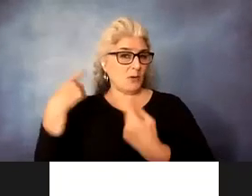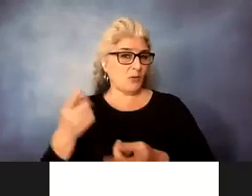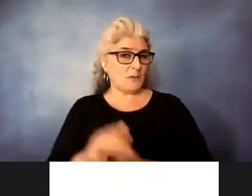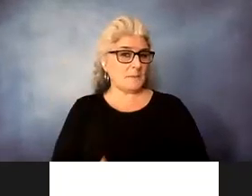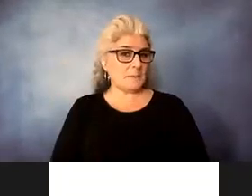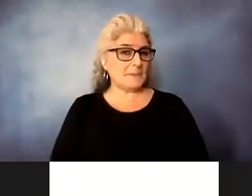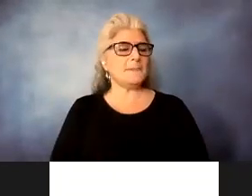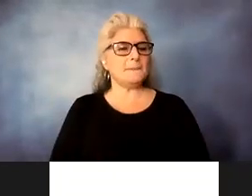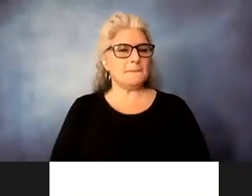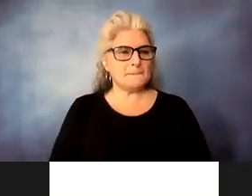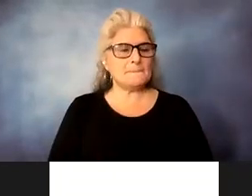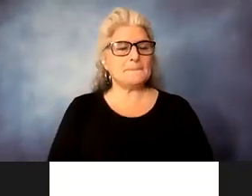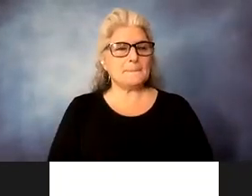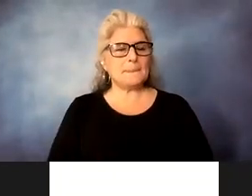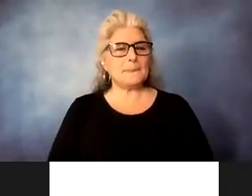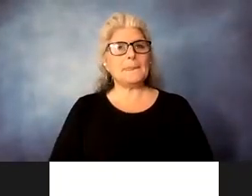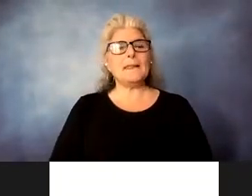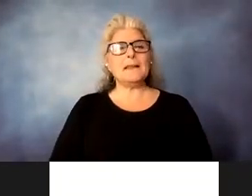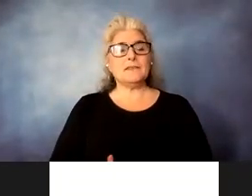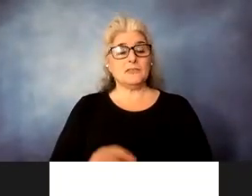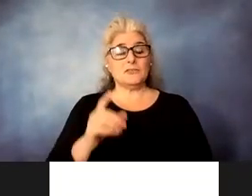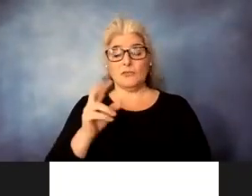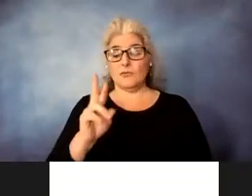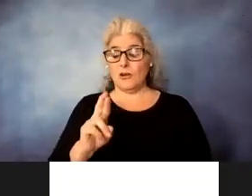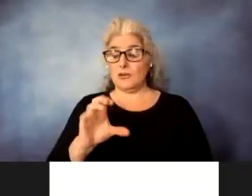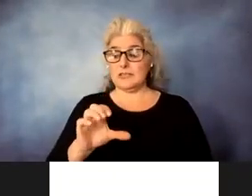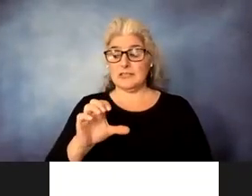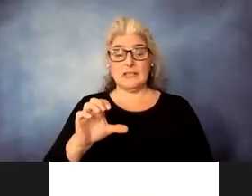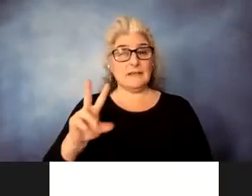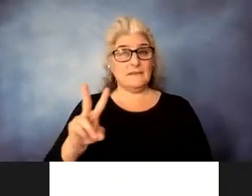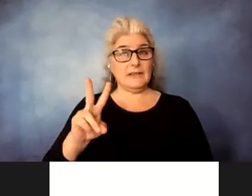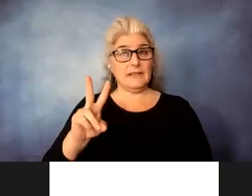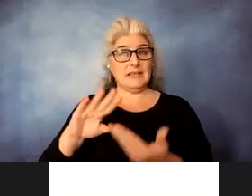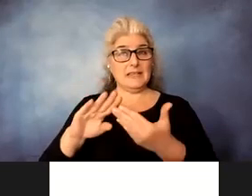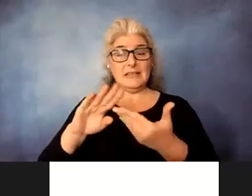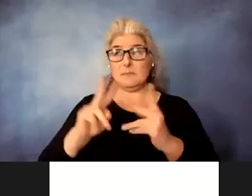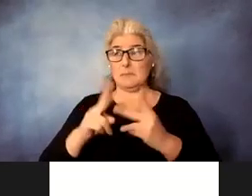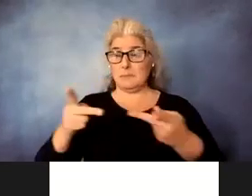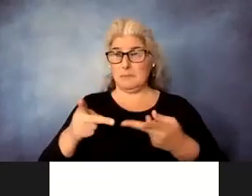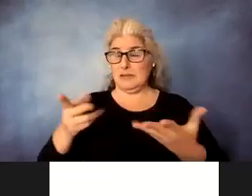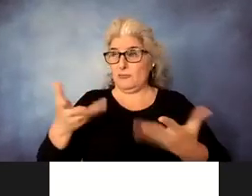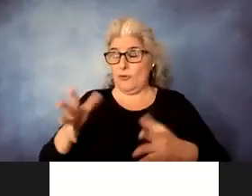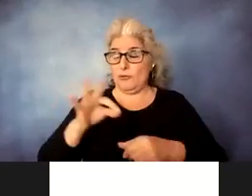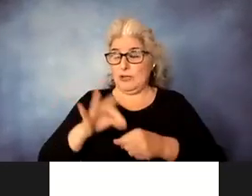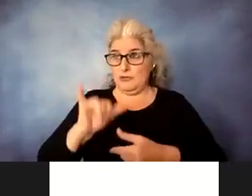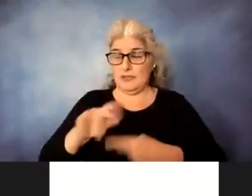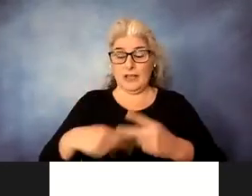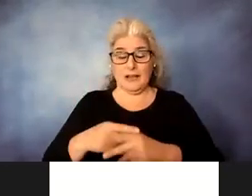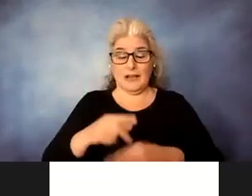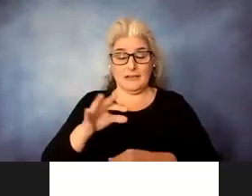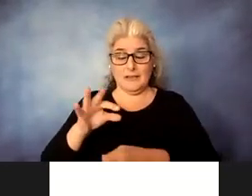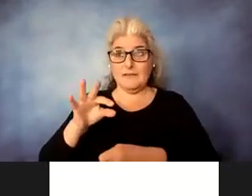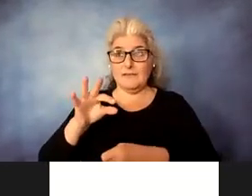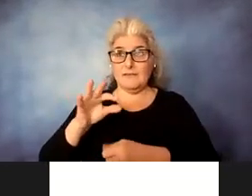Okay, so in RCV cities, elected officials have, voters have elected more diverse candidates to be